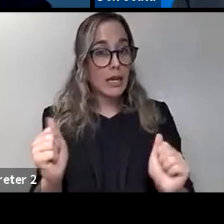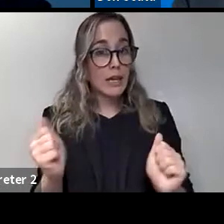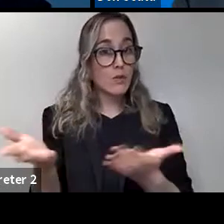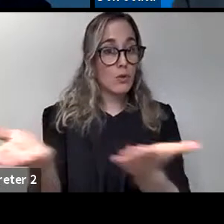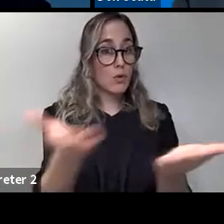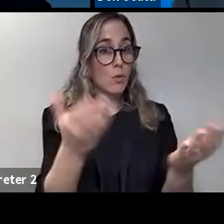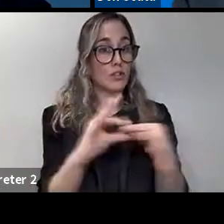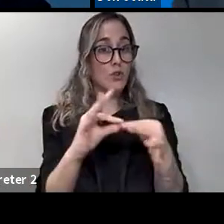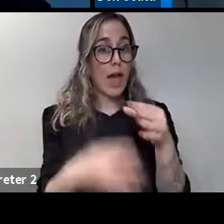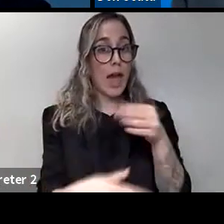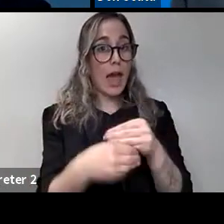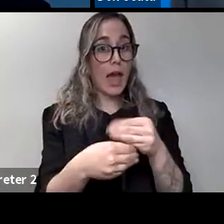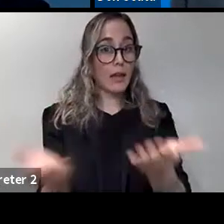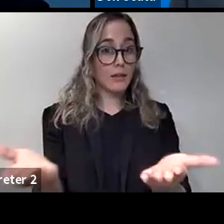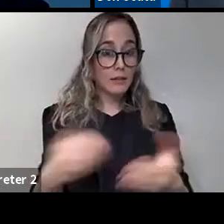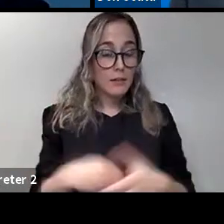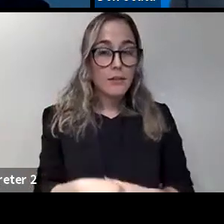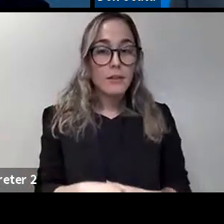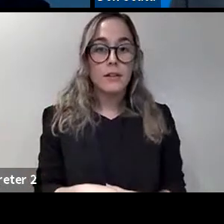not.